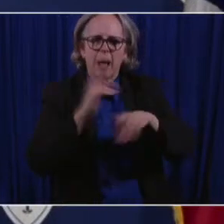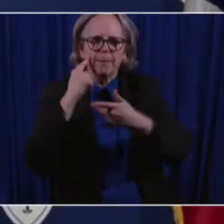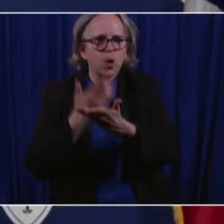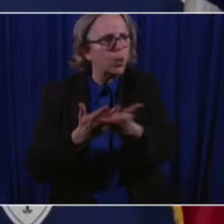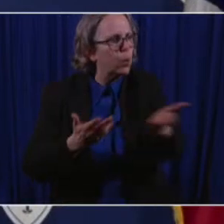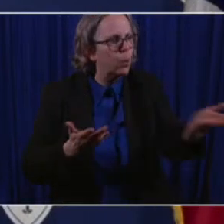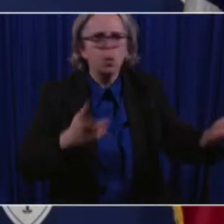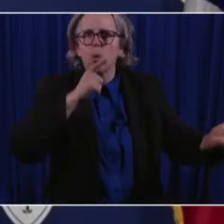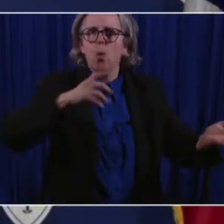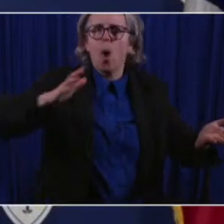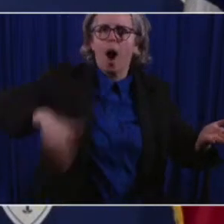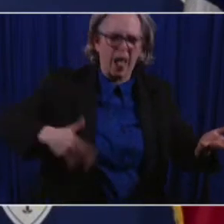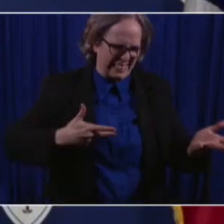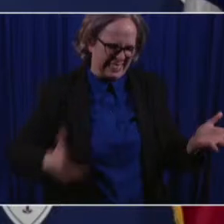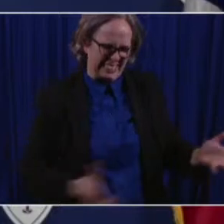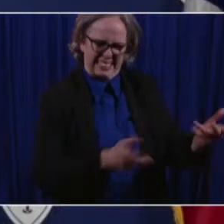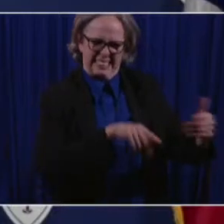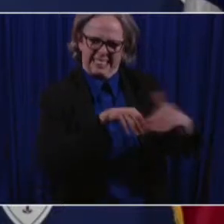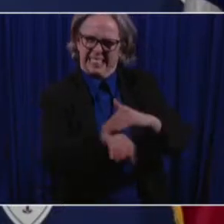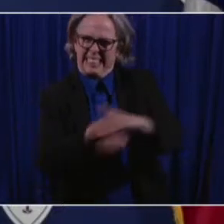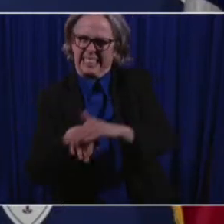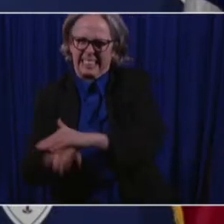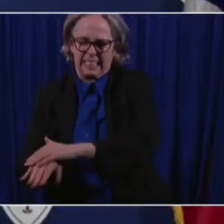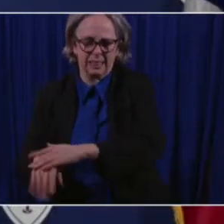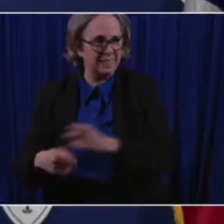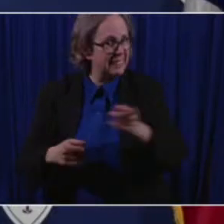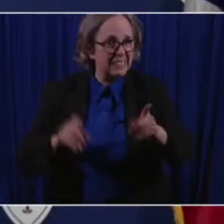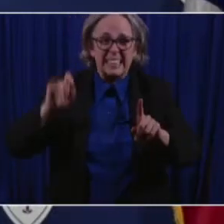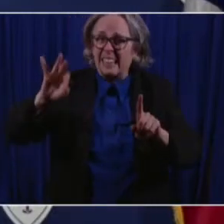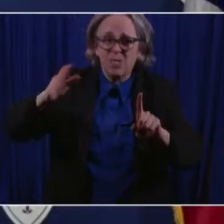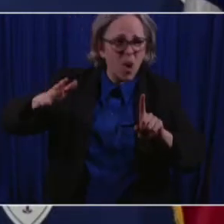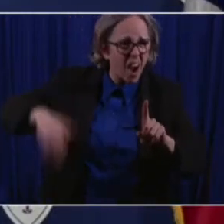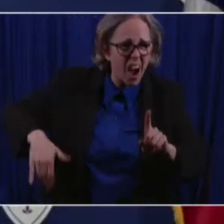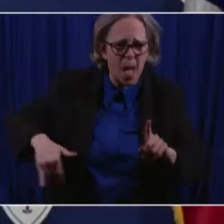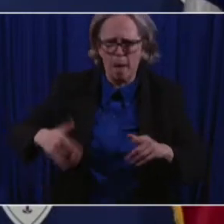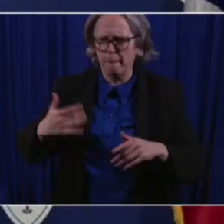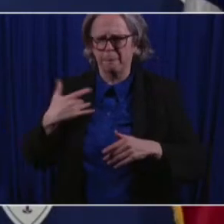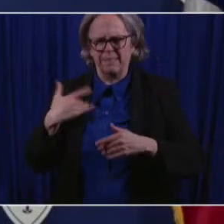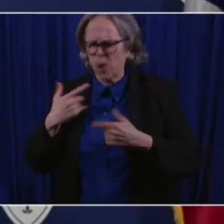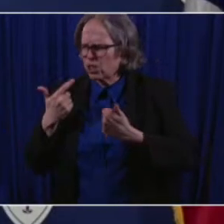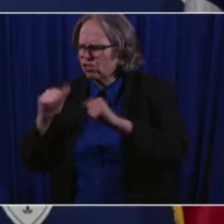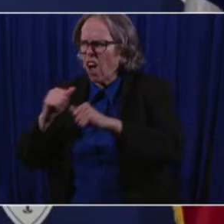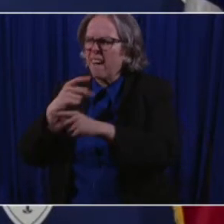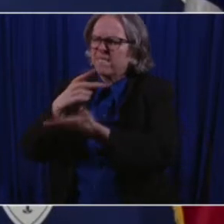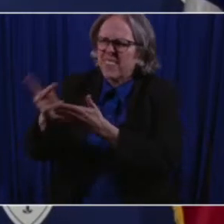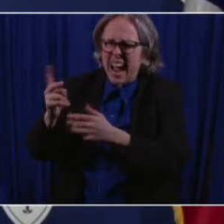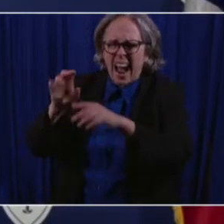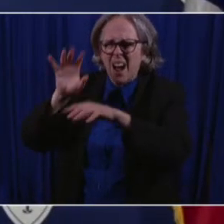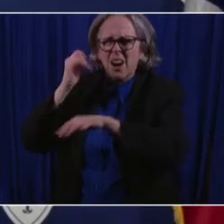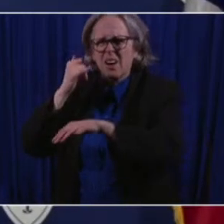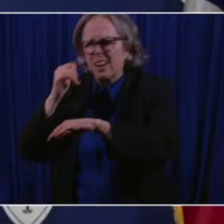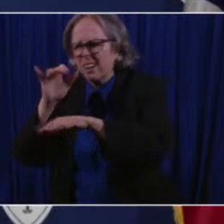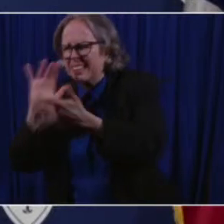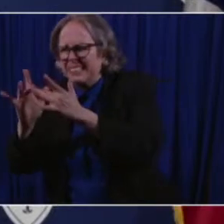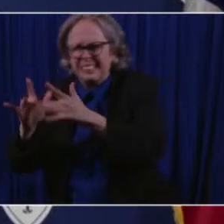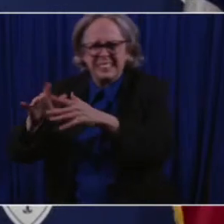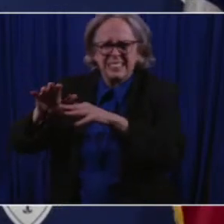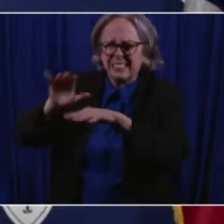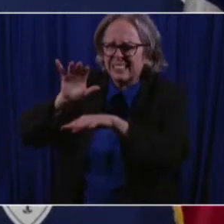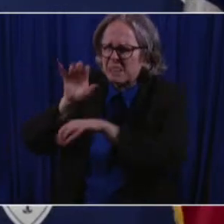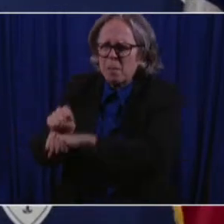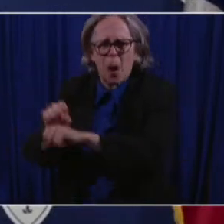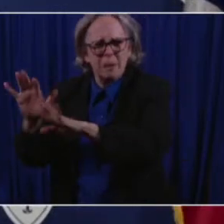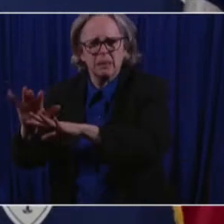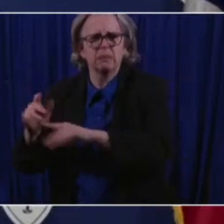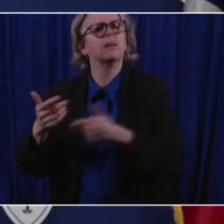encourage everyone, if they have had trouble getting the vaccine before, now is the time to get in there, either go online,